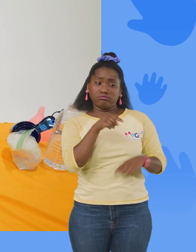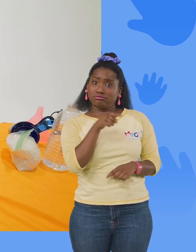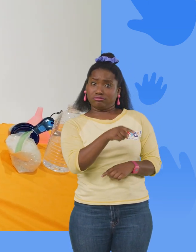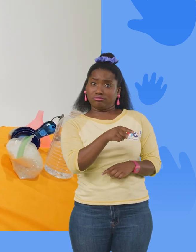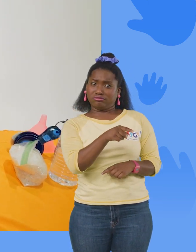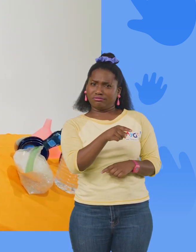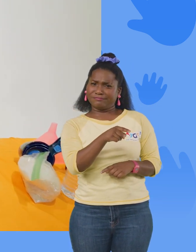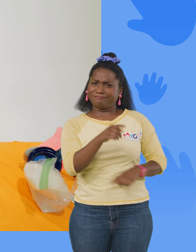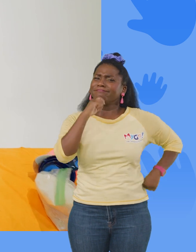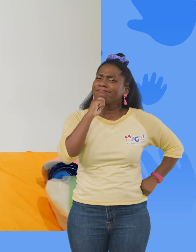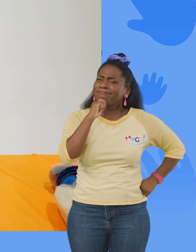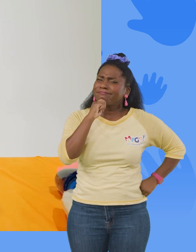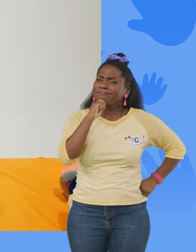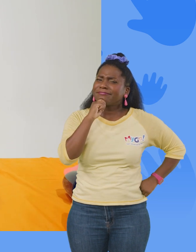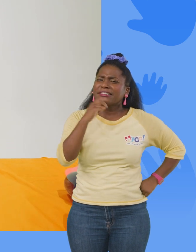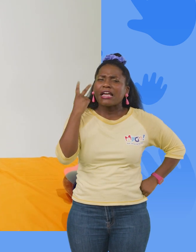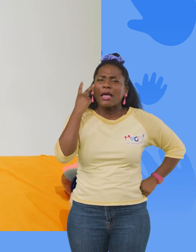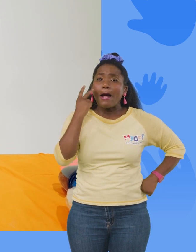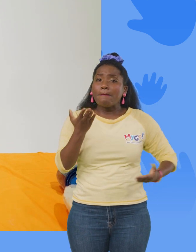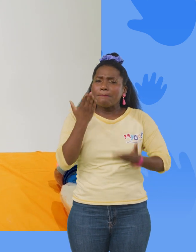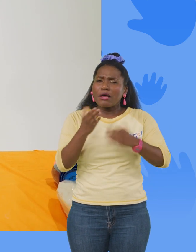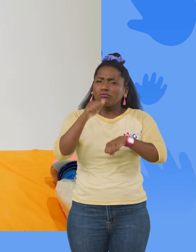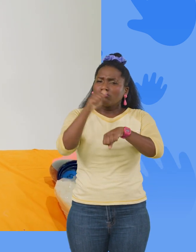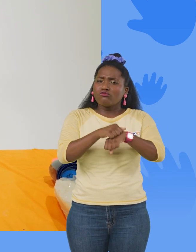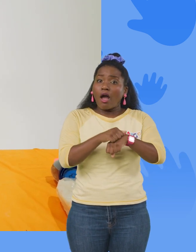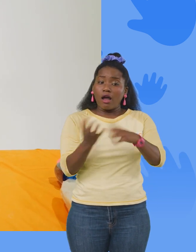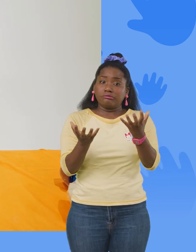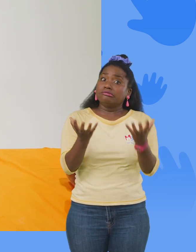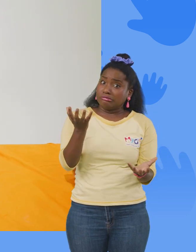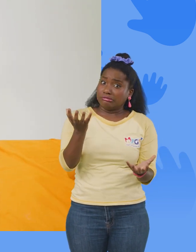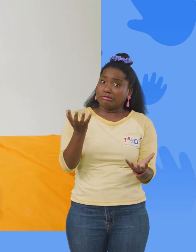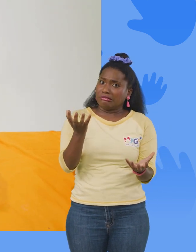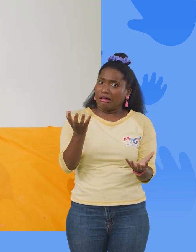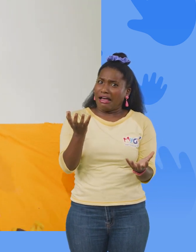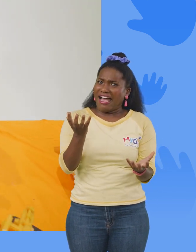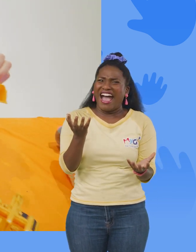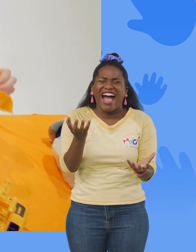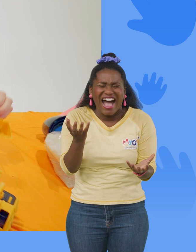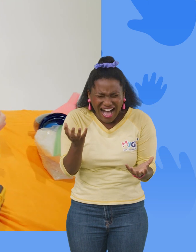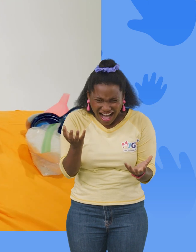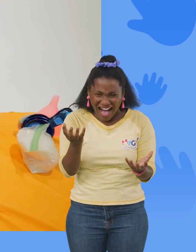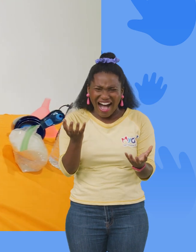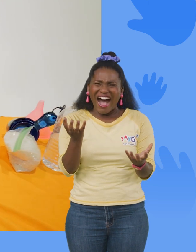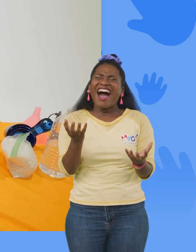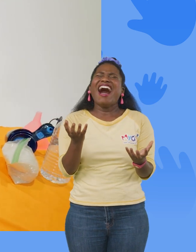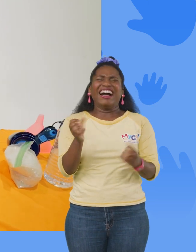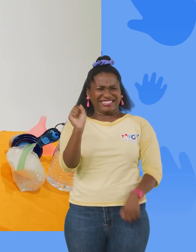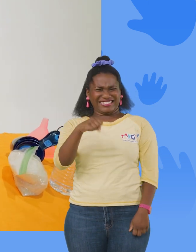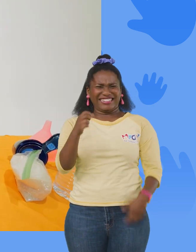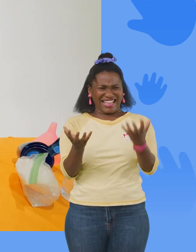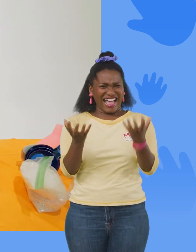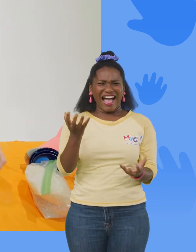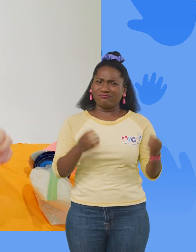side. Let's see. Maybe the rock will make it heavy enough. Whoa! It for